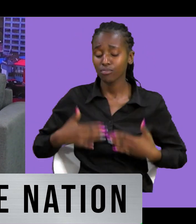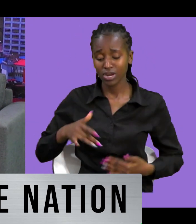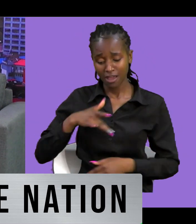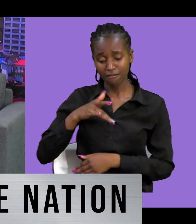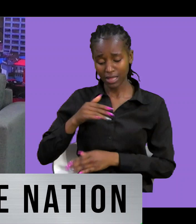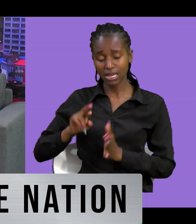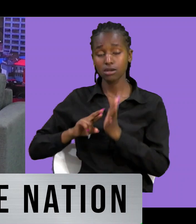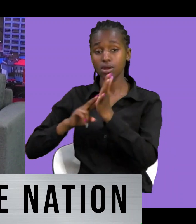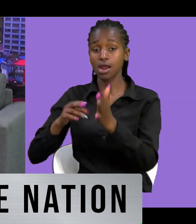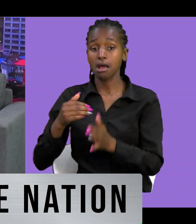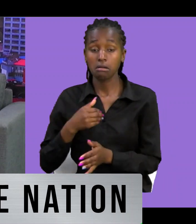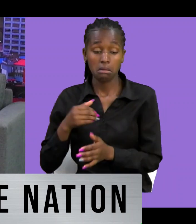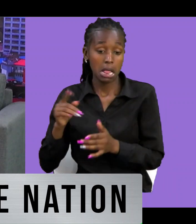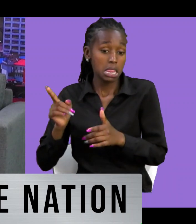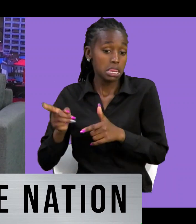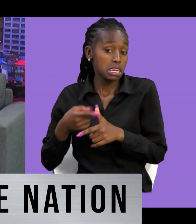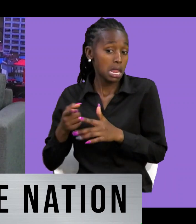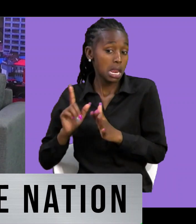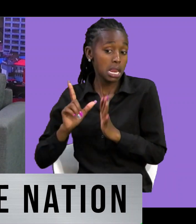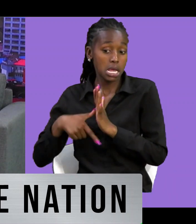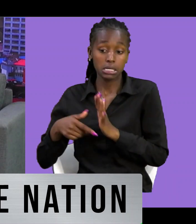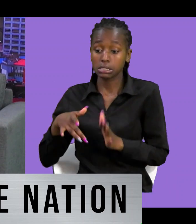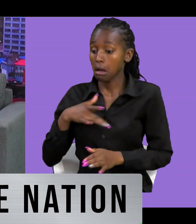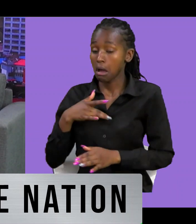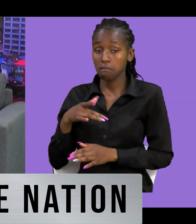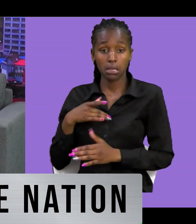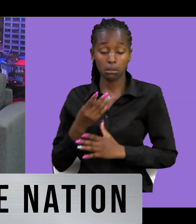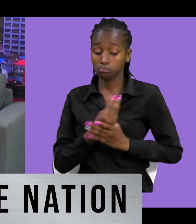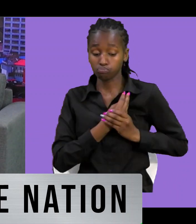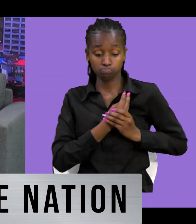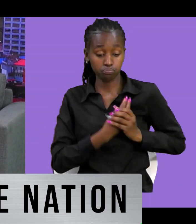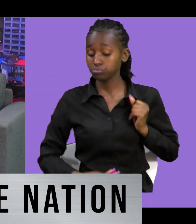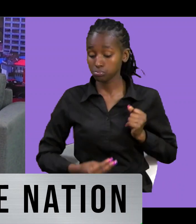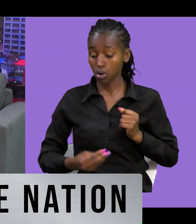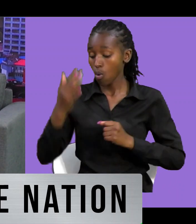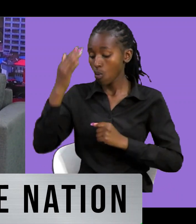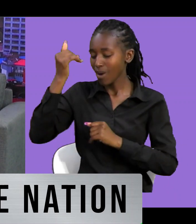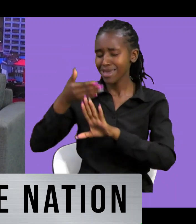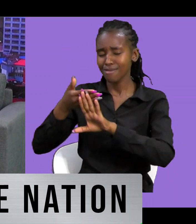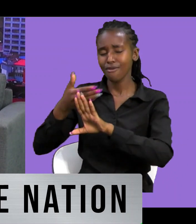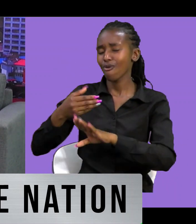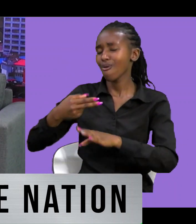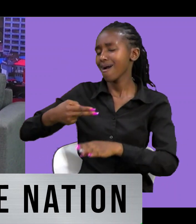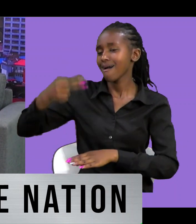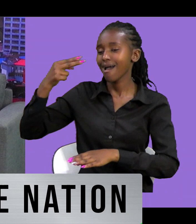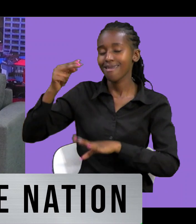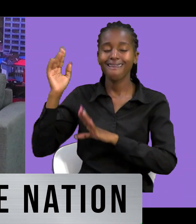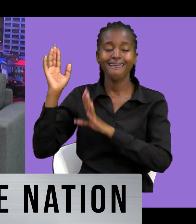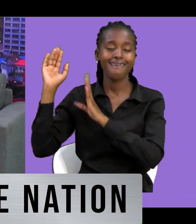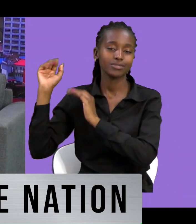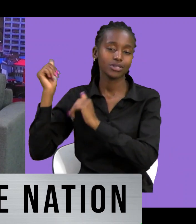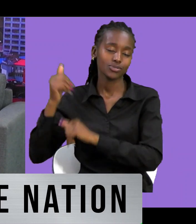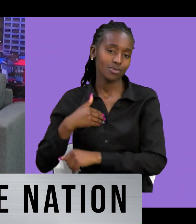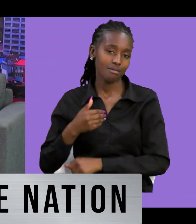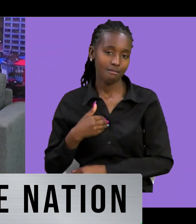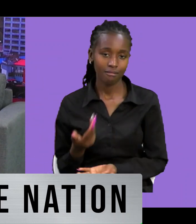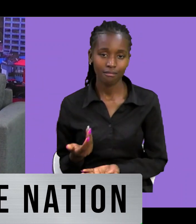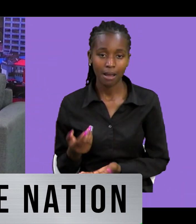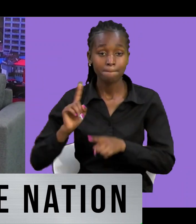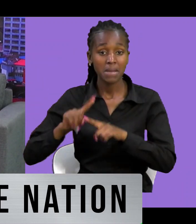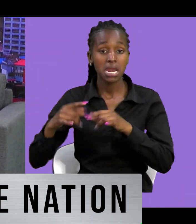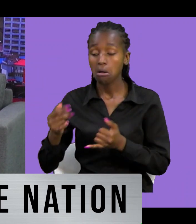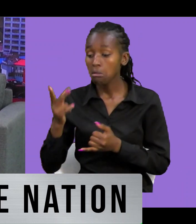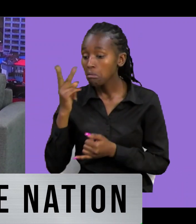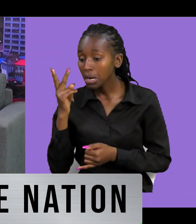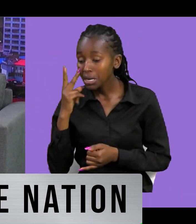people they have been so disappointed because they had high expectations, very, very high expectations. Right.